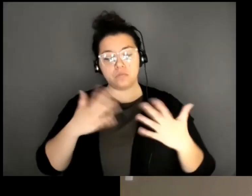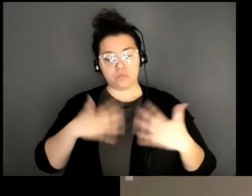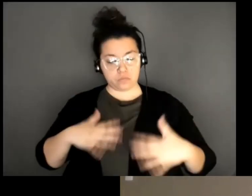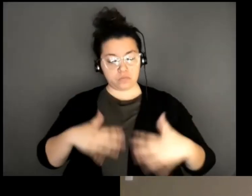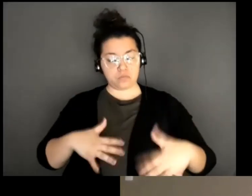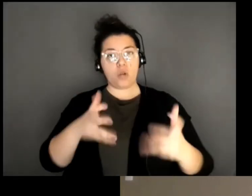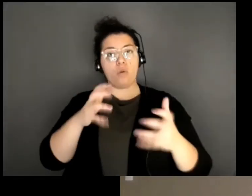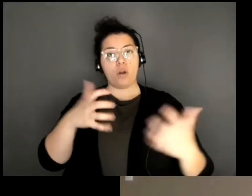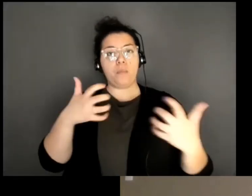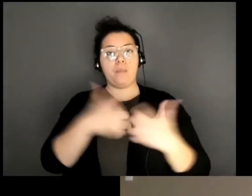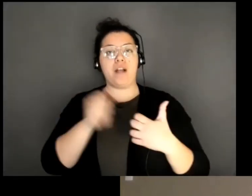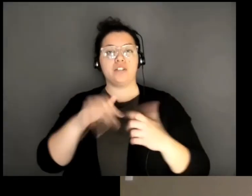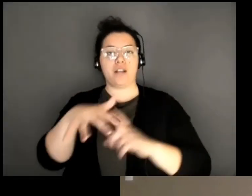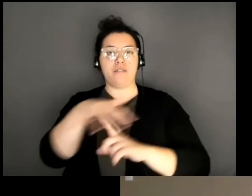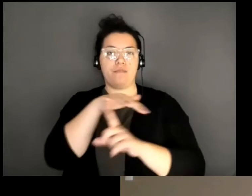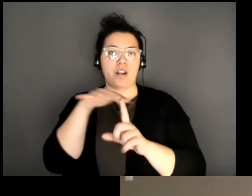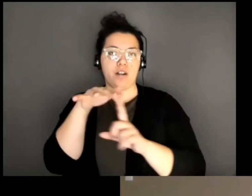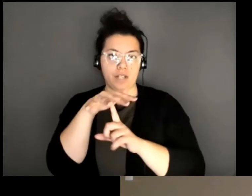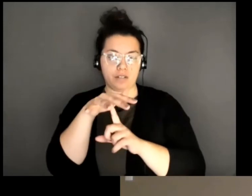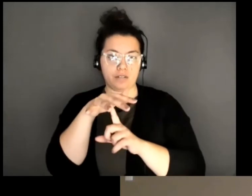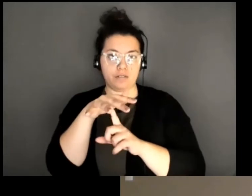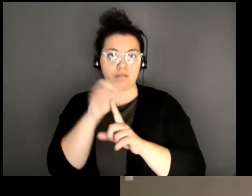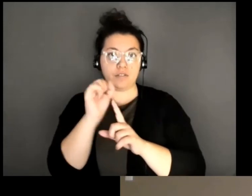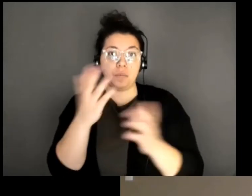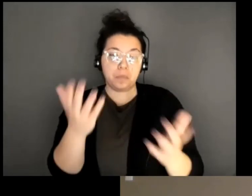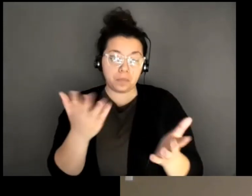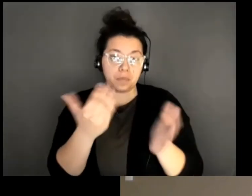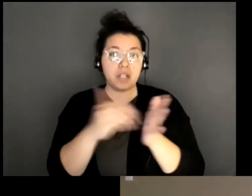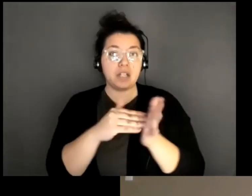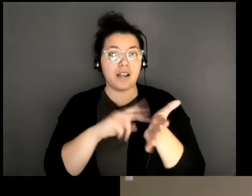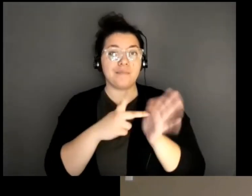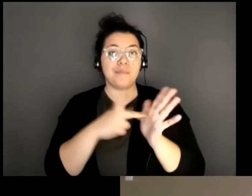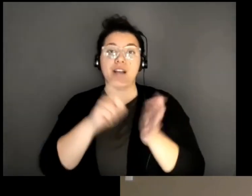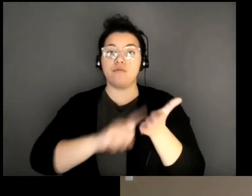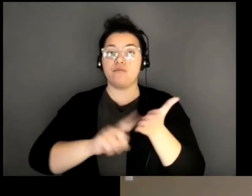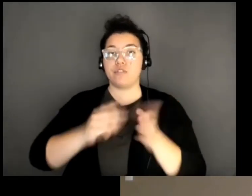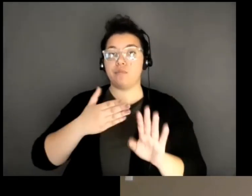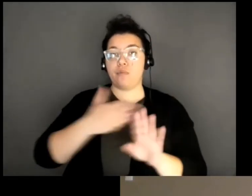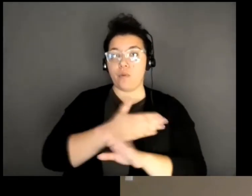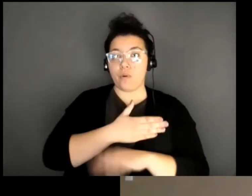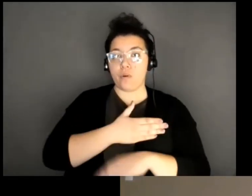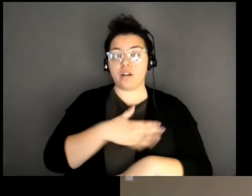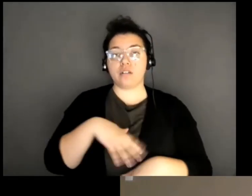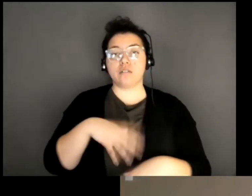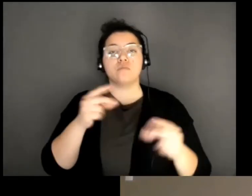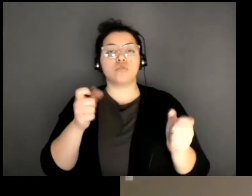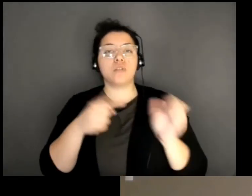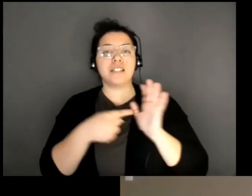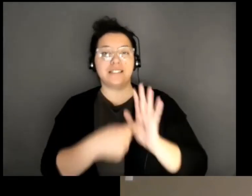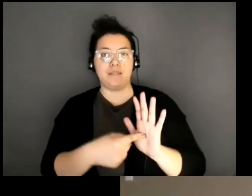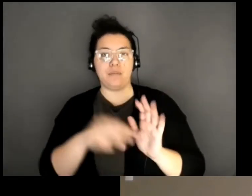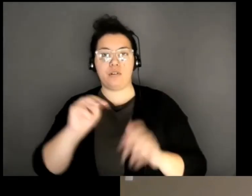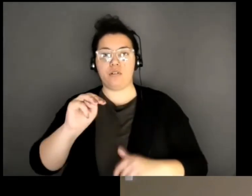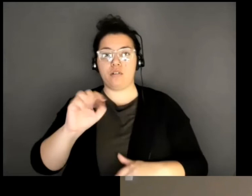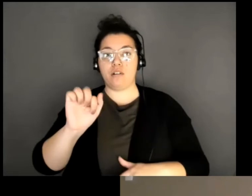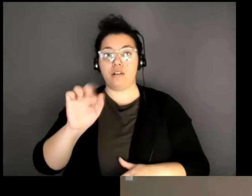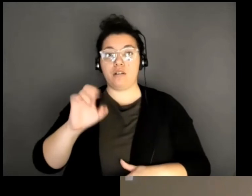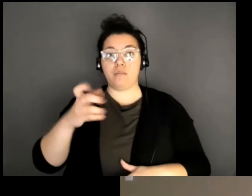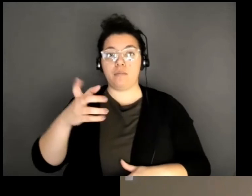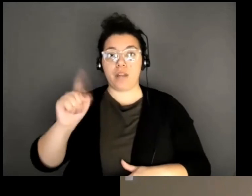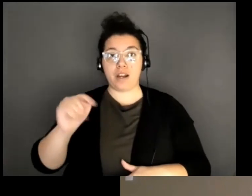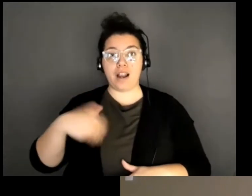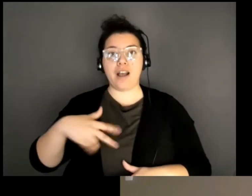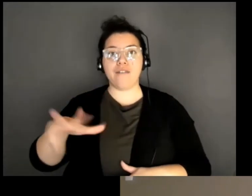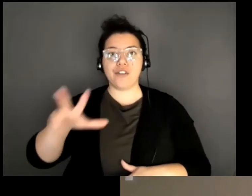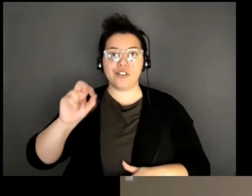the environment. Again, doing your research. And I'll give a quick example. Marriott International has 30 brands of